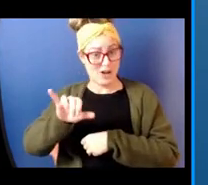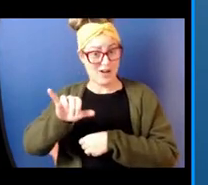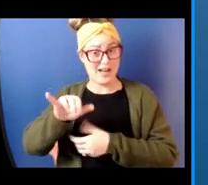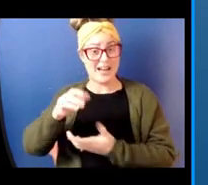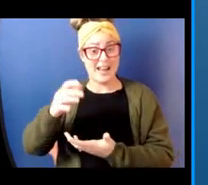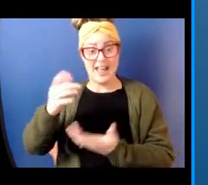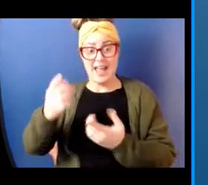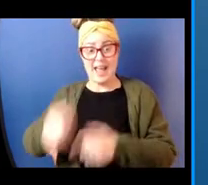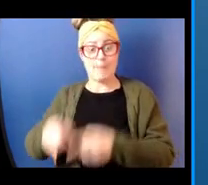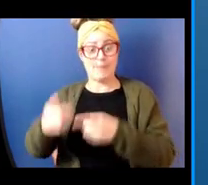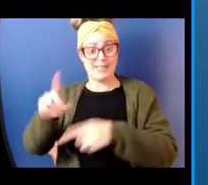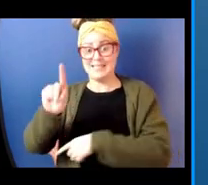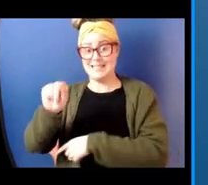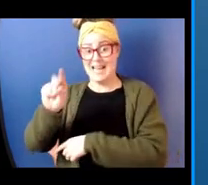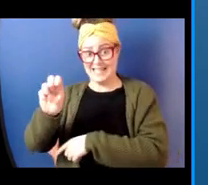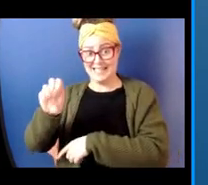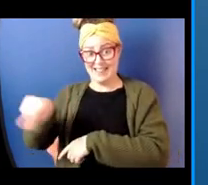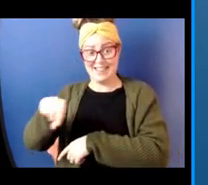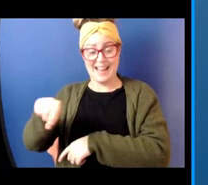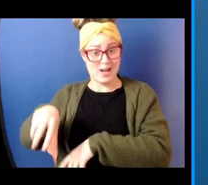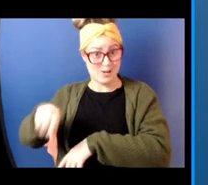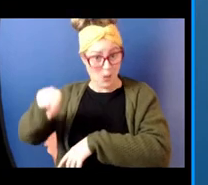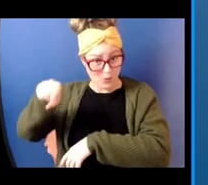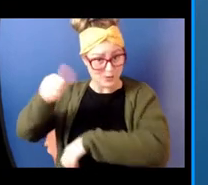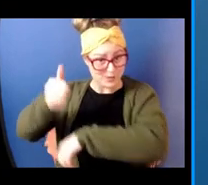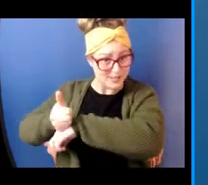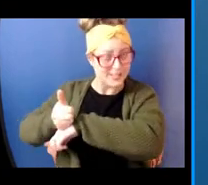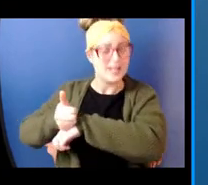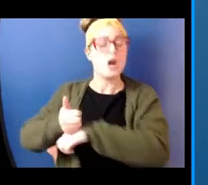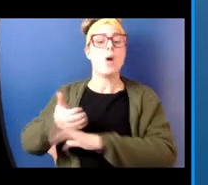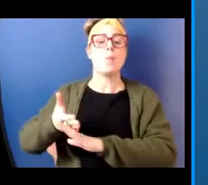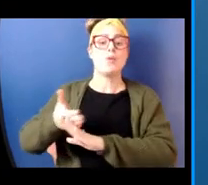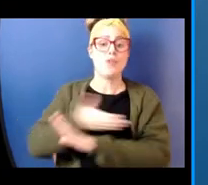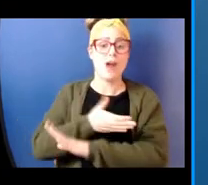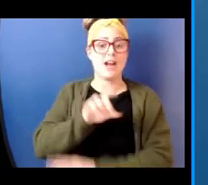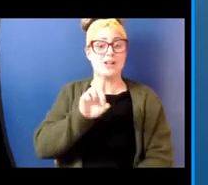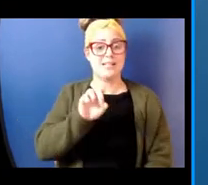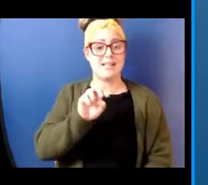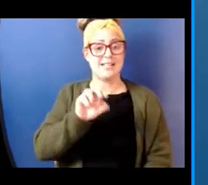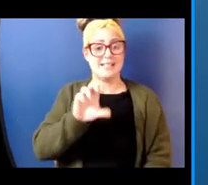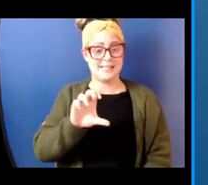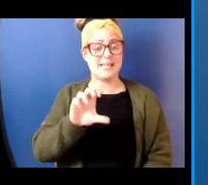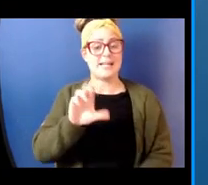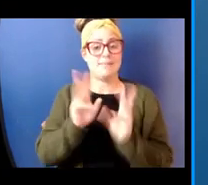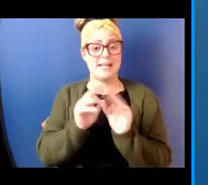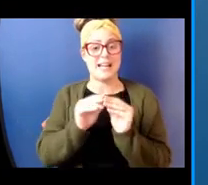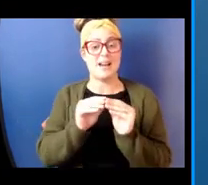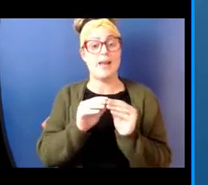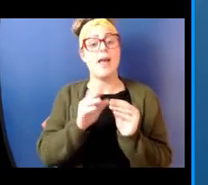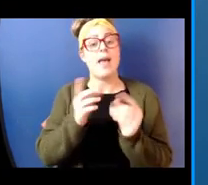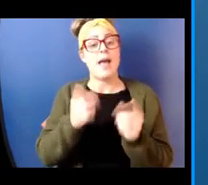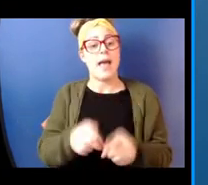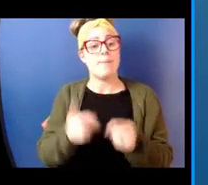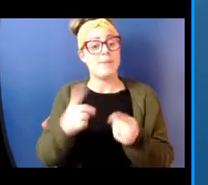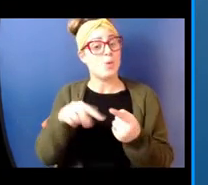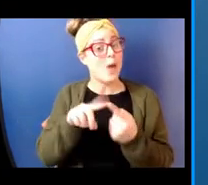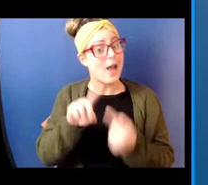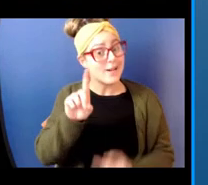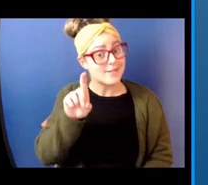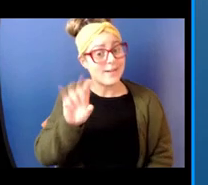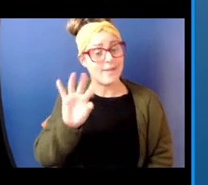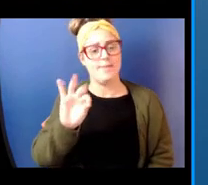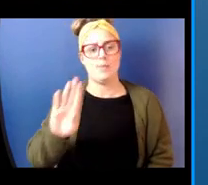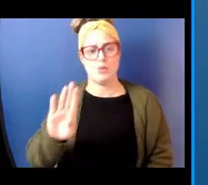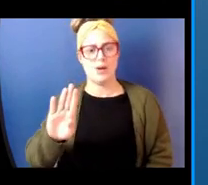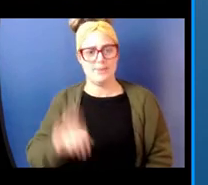hold their dates on prior to the DNC meeting that will happen in February accordingly each one of these